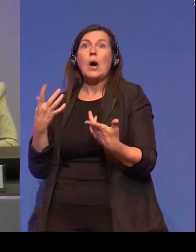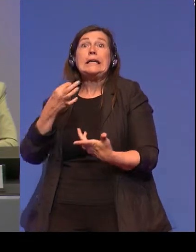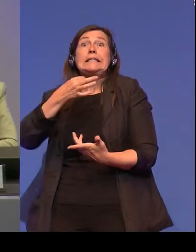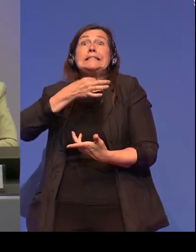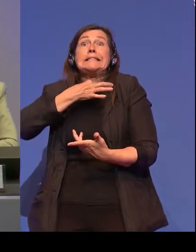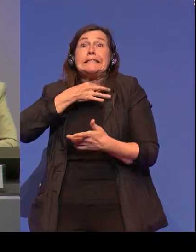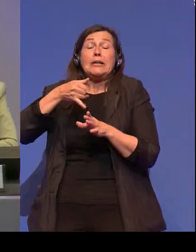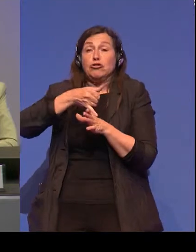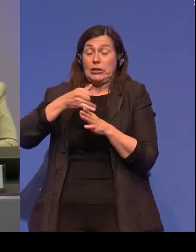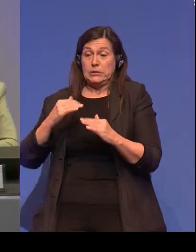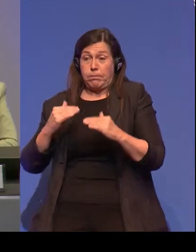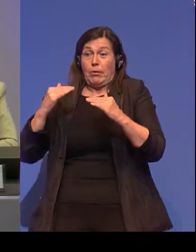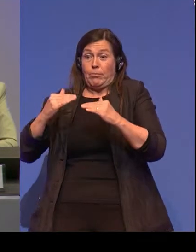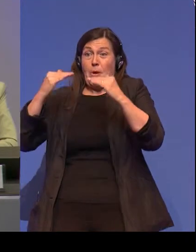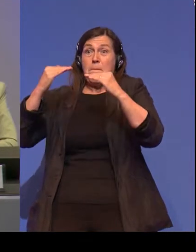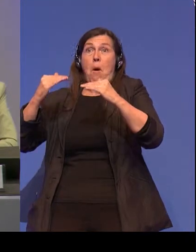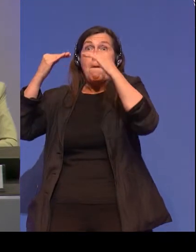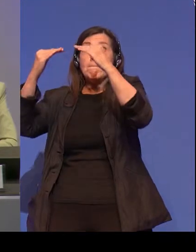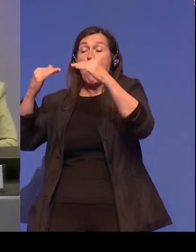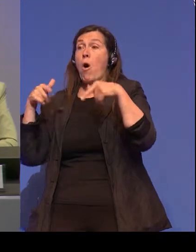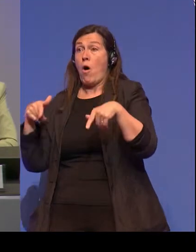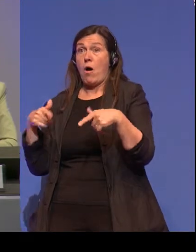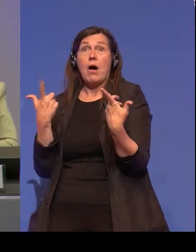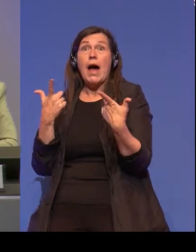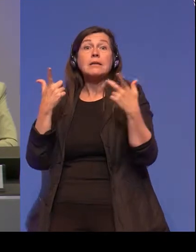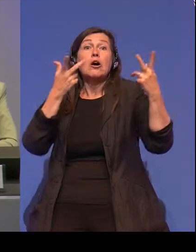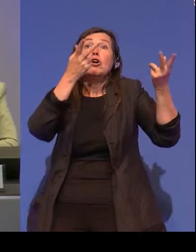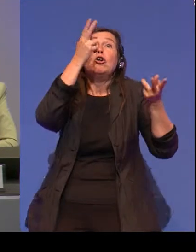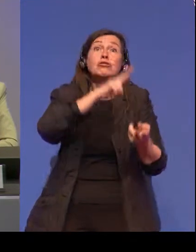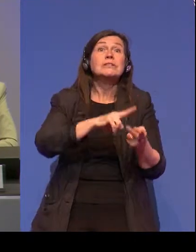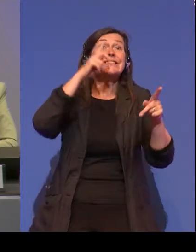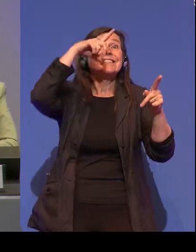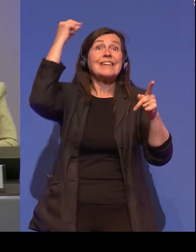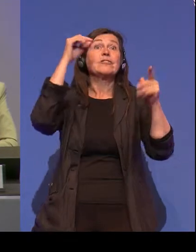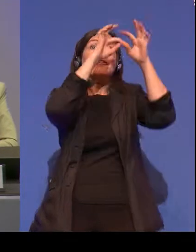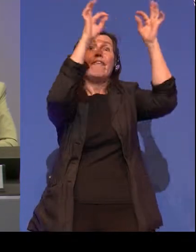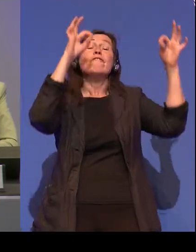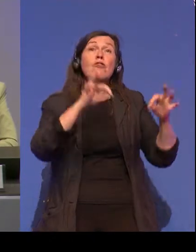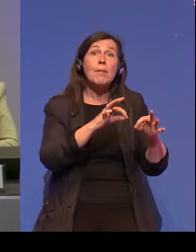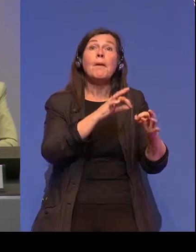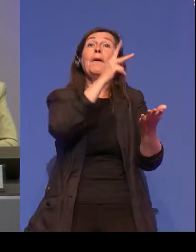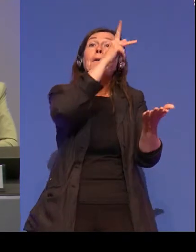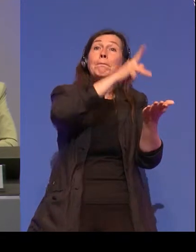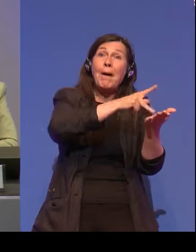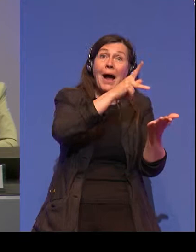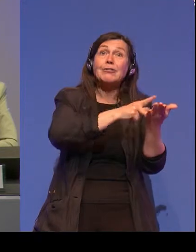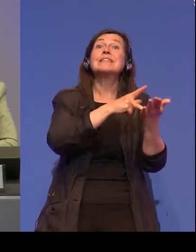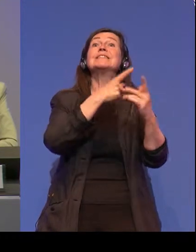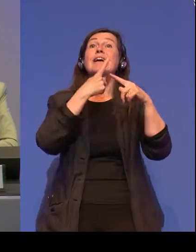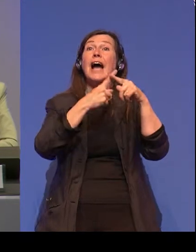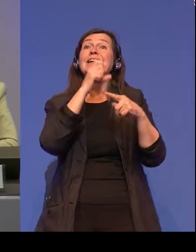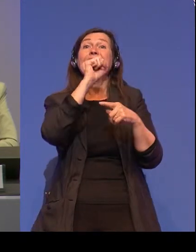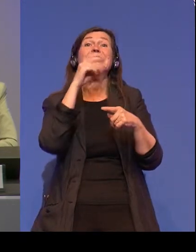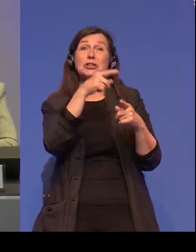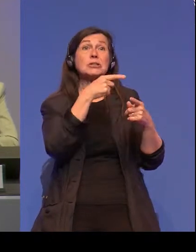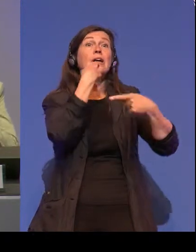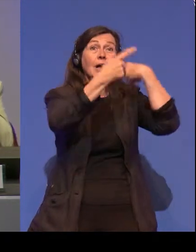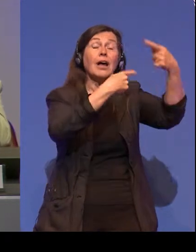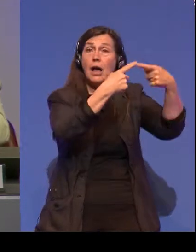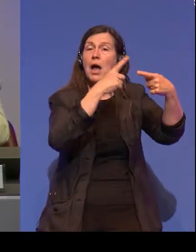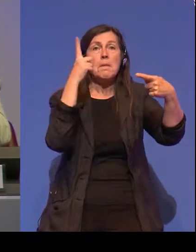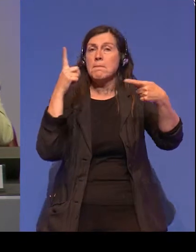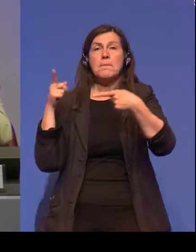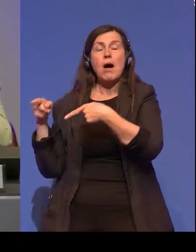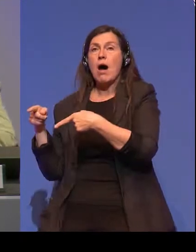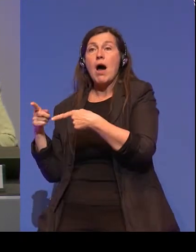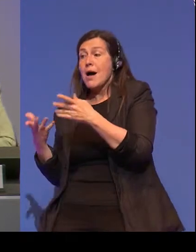to achieve mutual support and risk reduction across Sendai Framework, Paris Agreement, and SDGs. In doing so, we